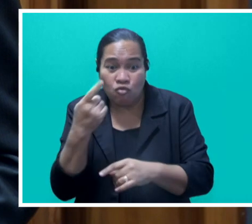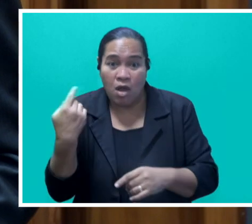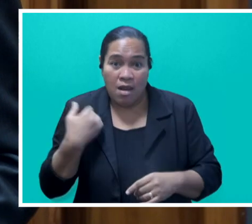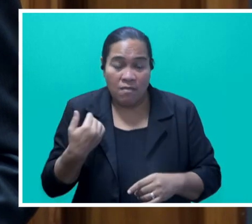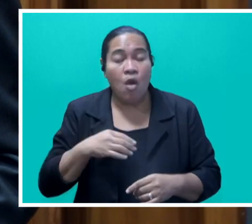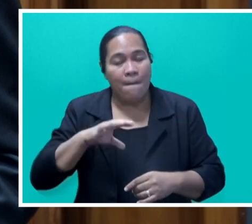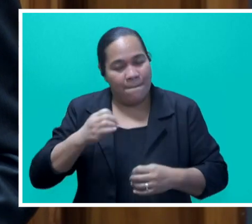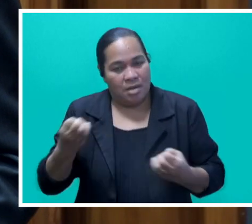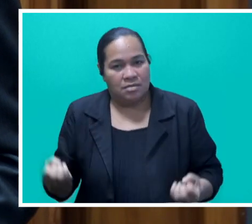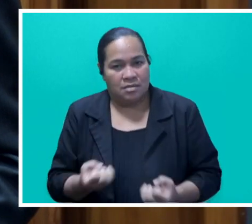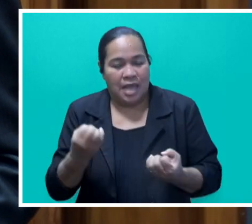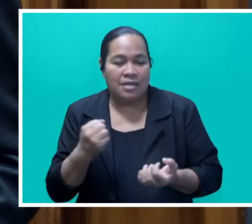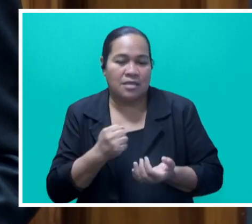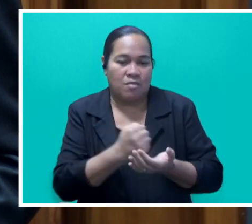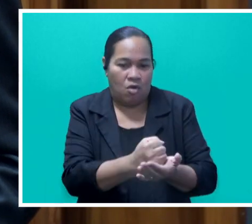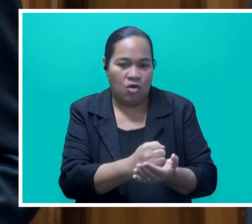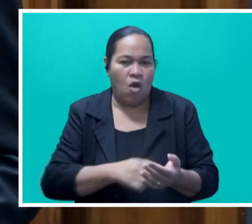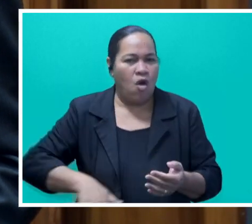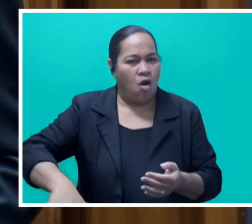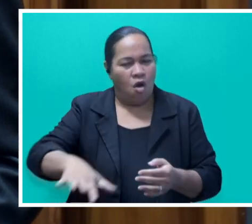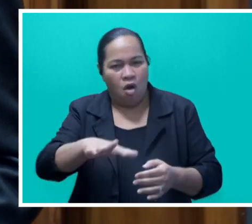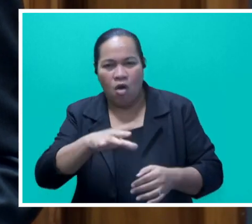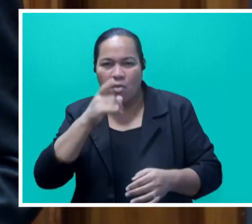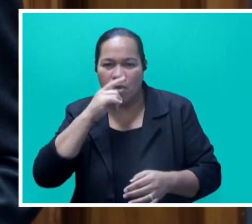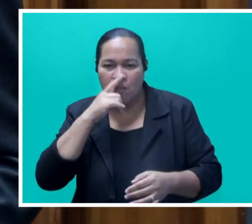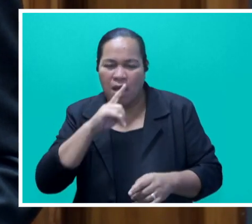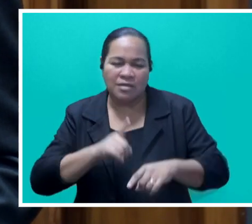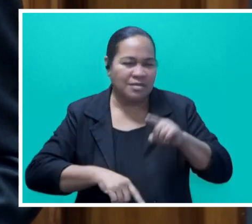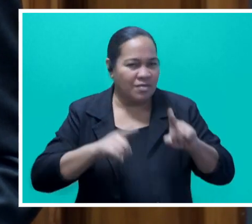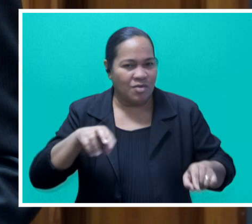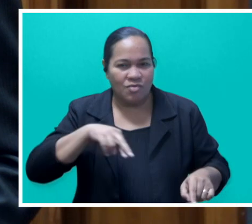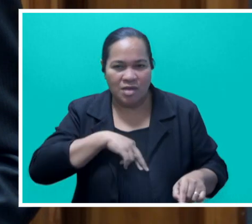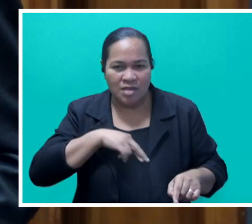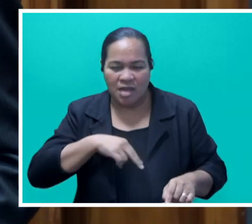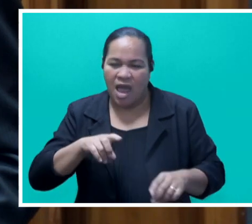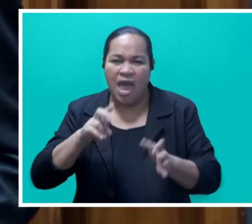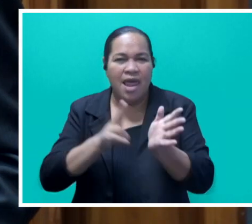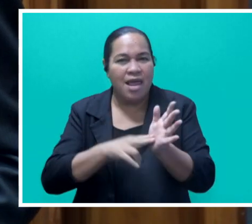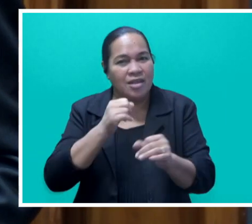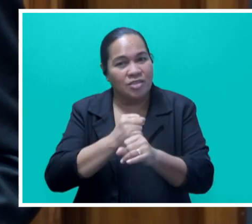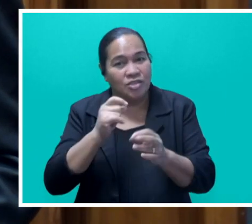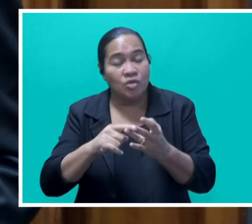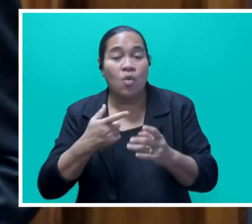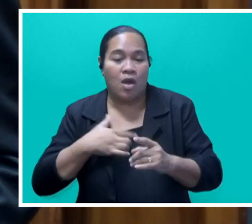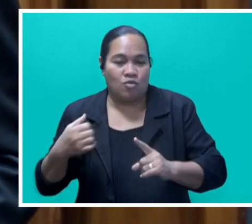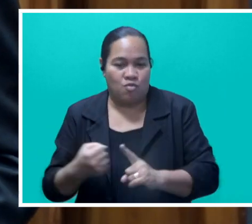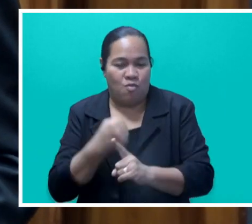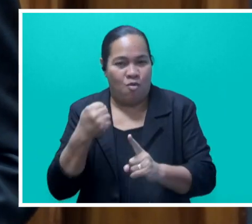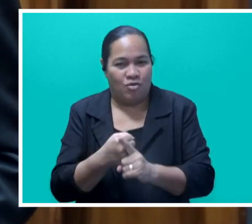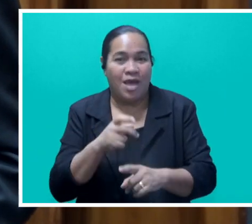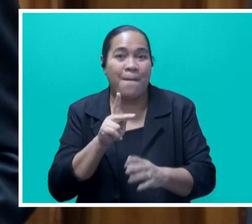support all the people of goodwill, religious bodies, and non-governmental organizations to promote those